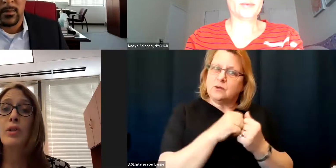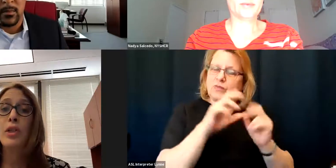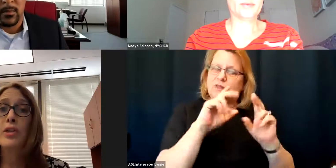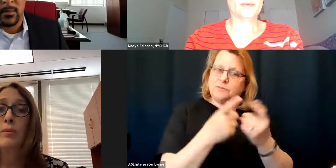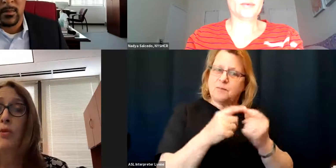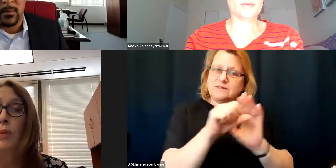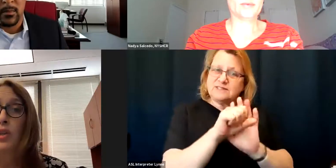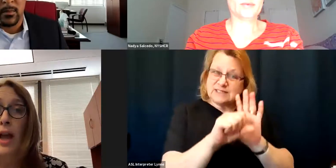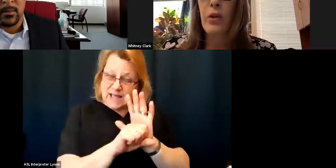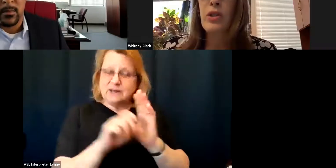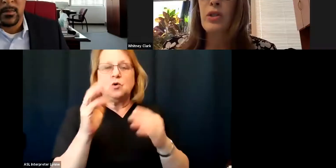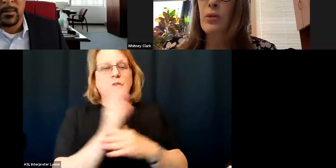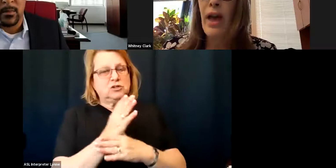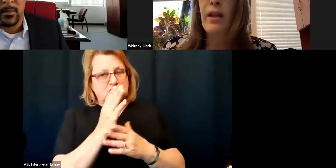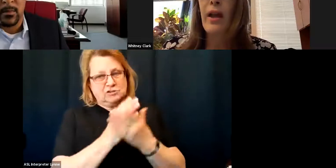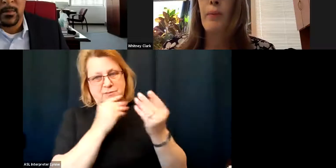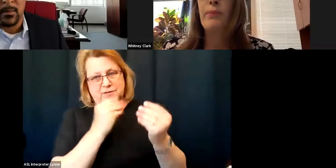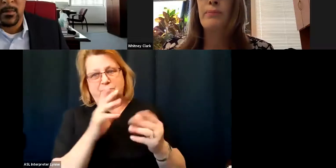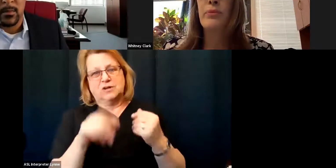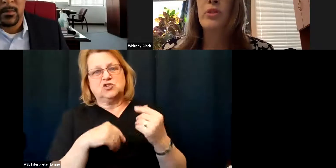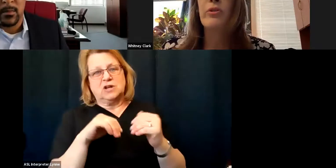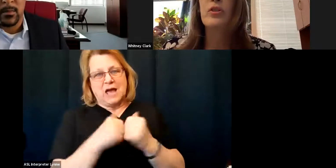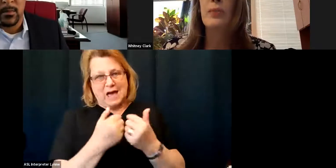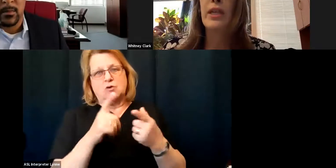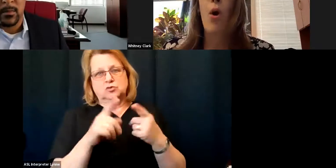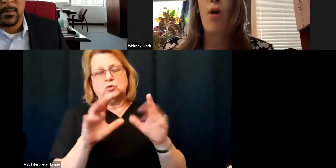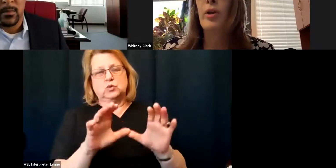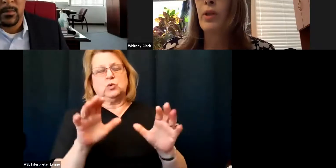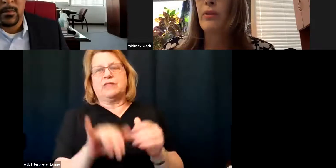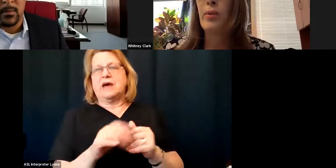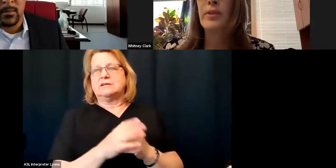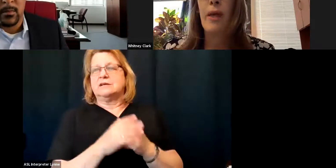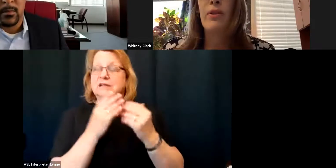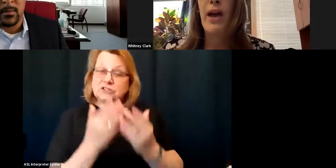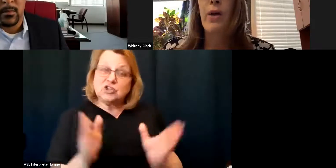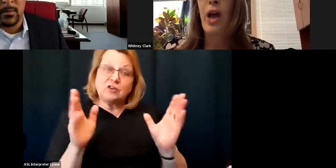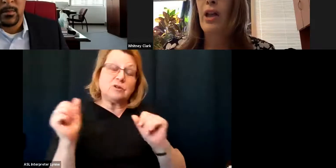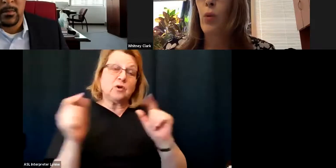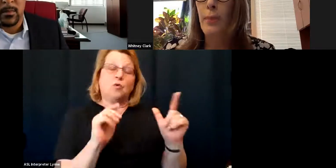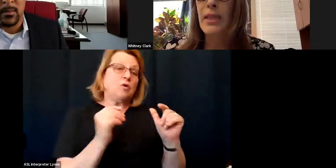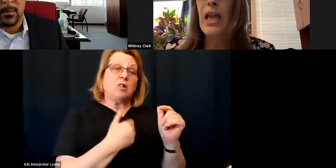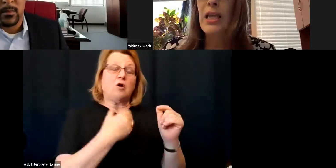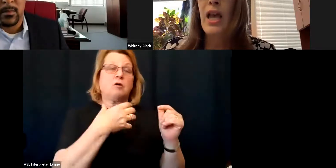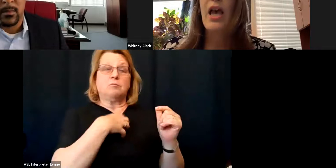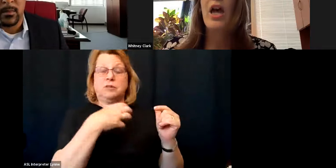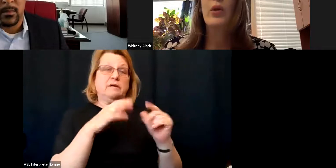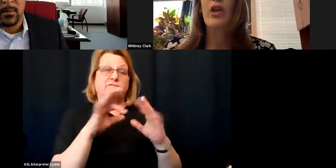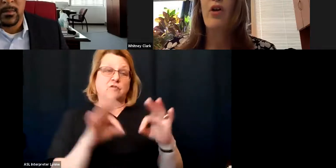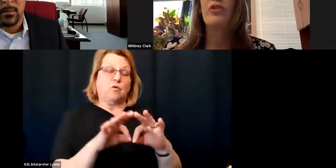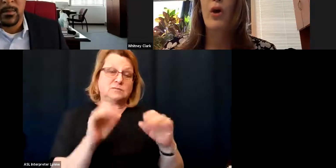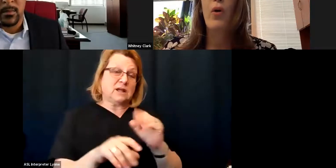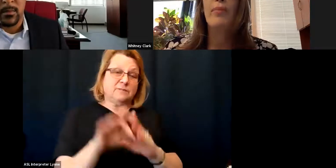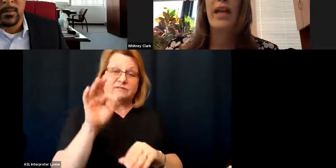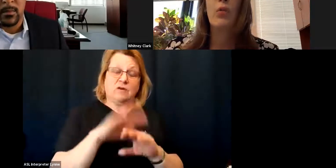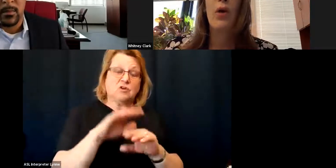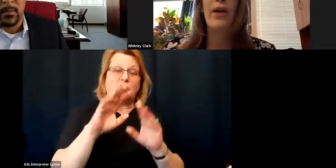We're gonna be sharing some information on how you can do that. But generally speaking, all of our complaint forms can be found on our website. And you can